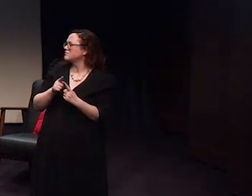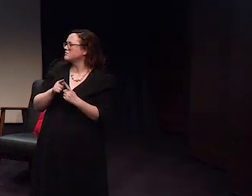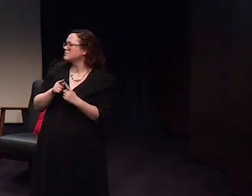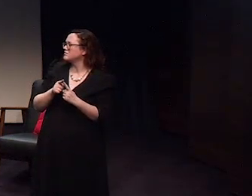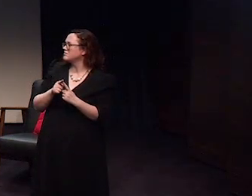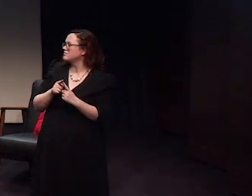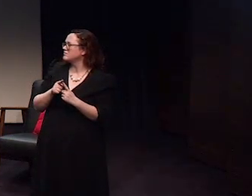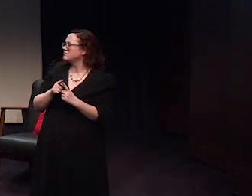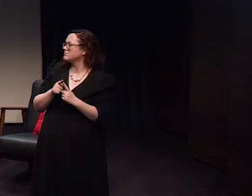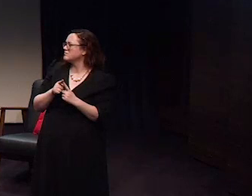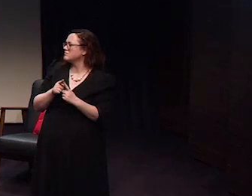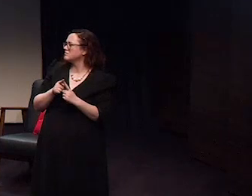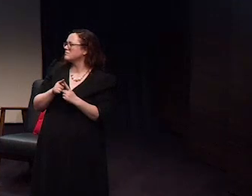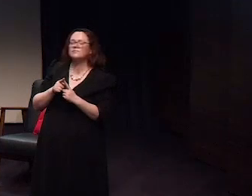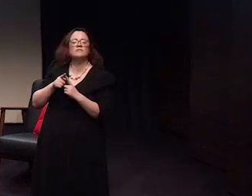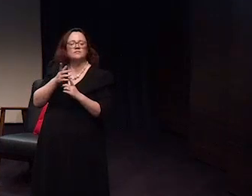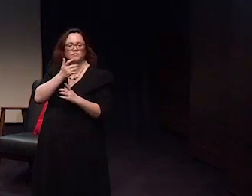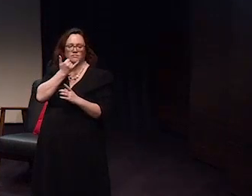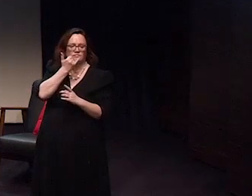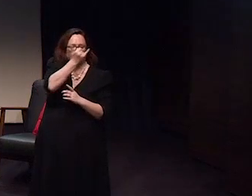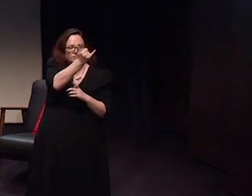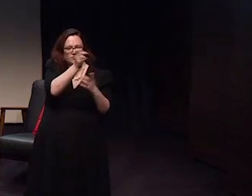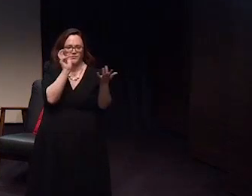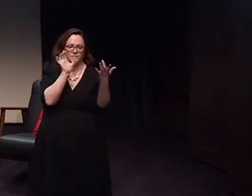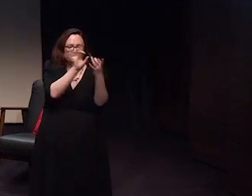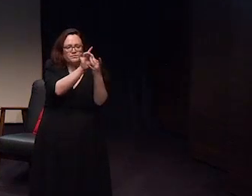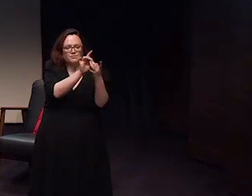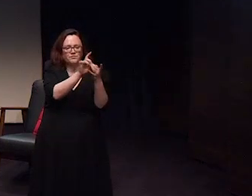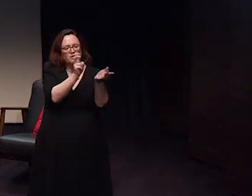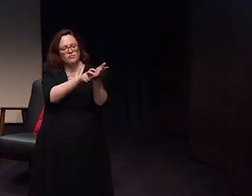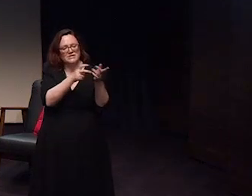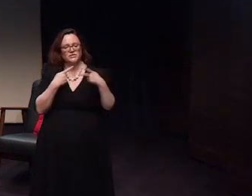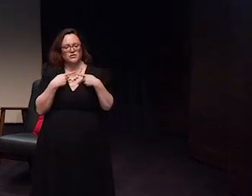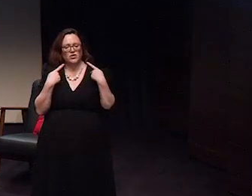direct access to the registered nurses or paramedics,